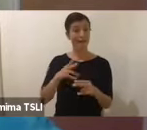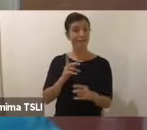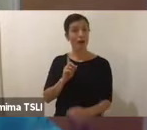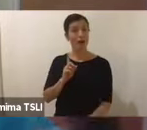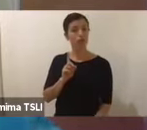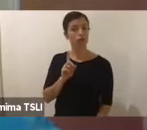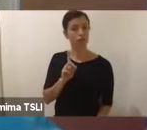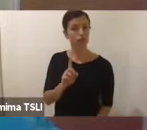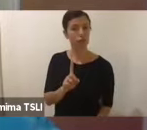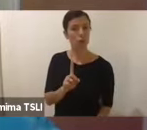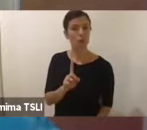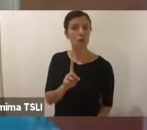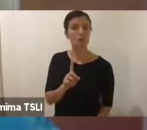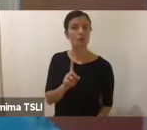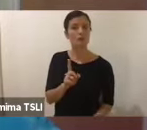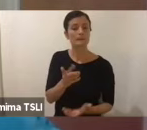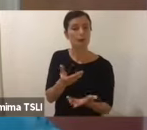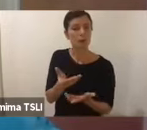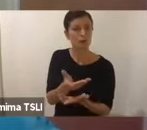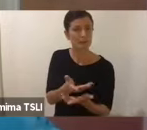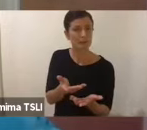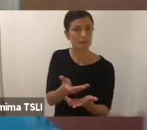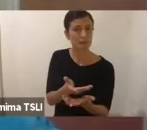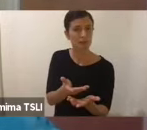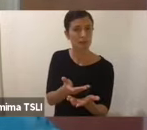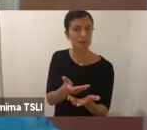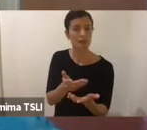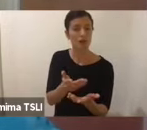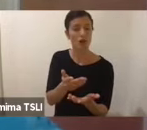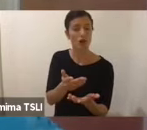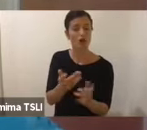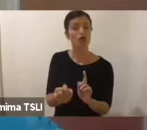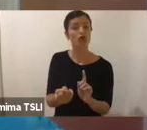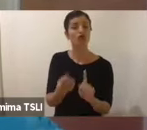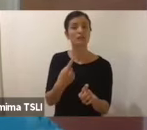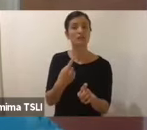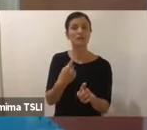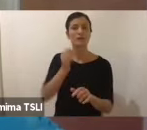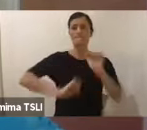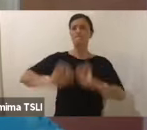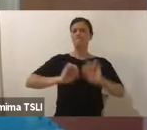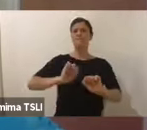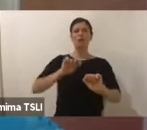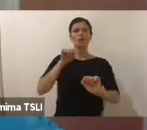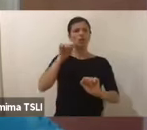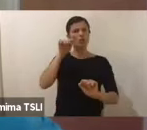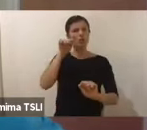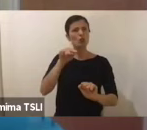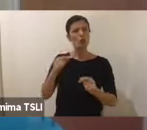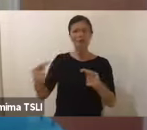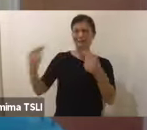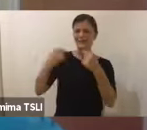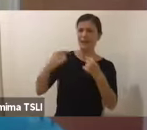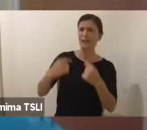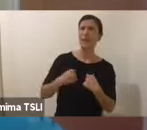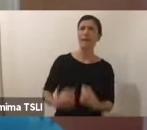context when i'm having conversations with friends yeah because i know that the amygdala goes off i i really want you to